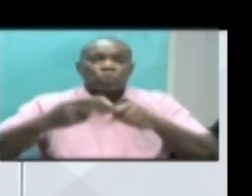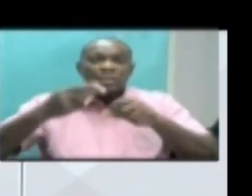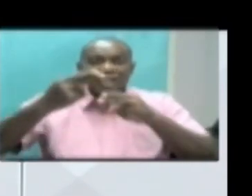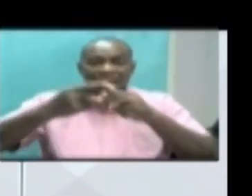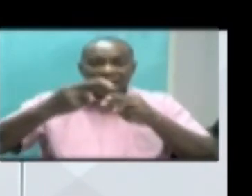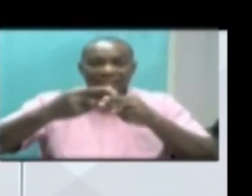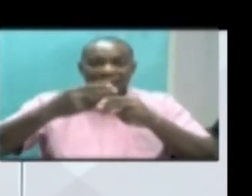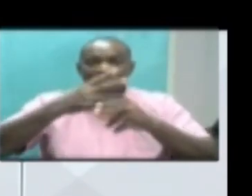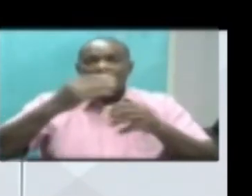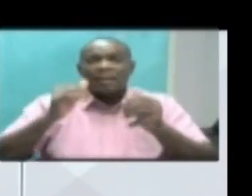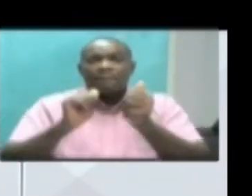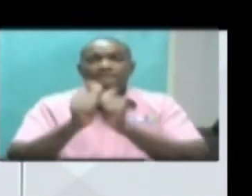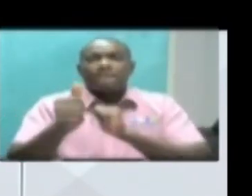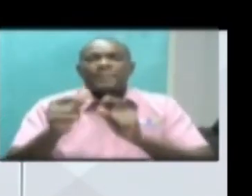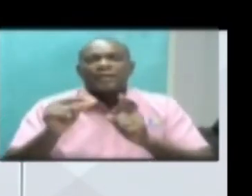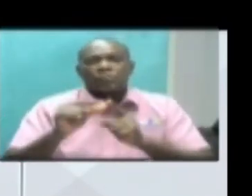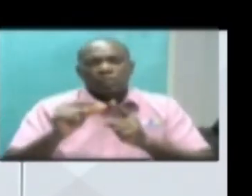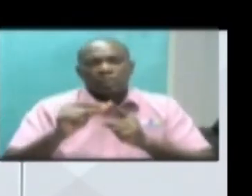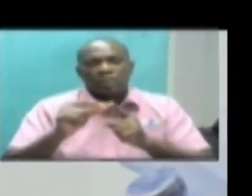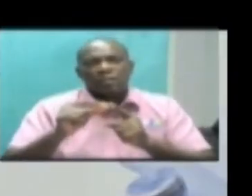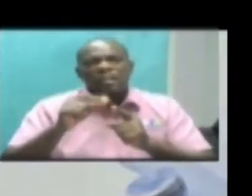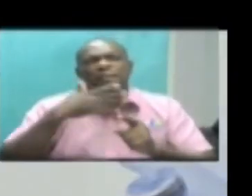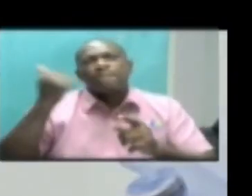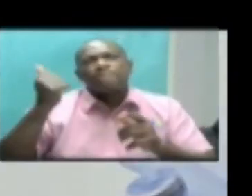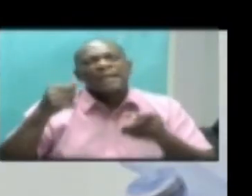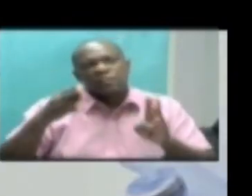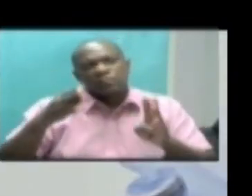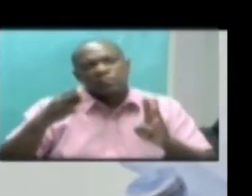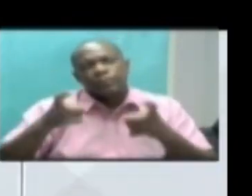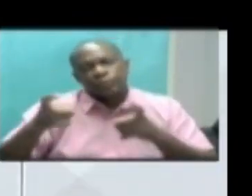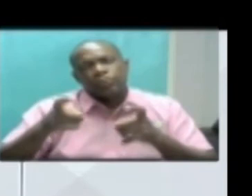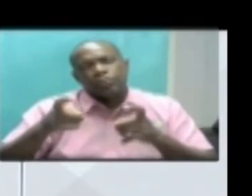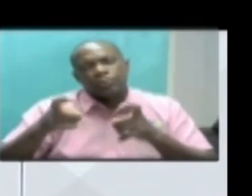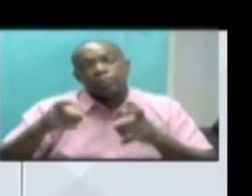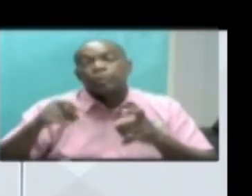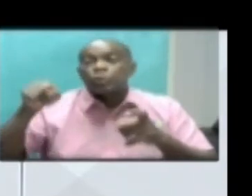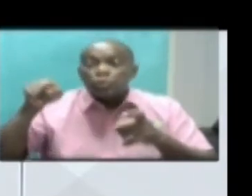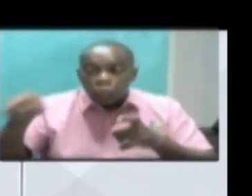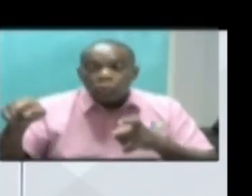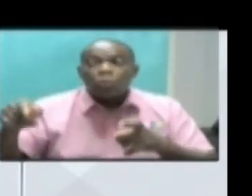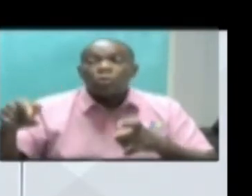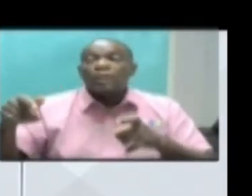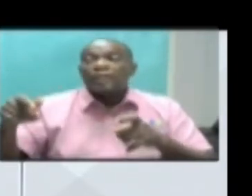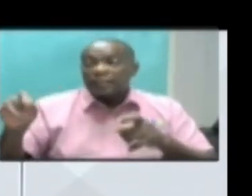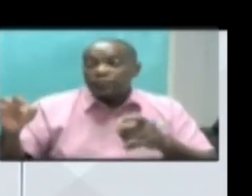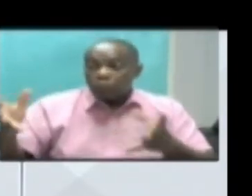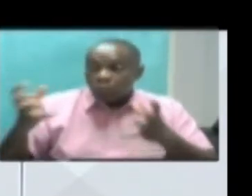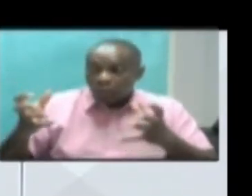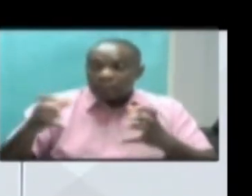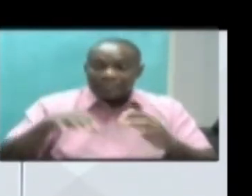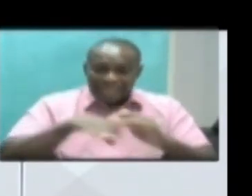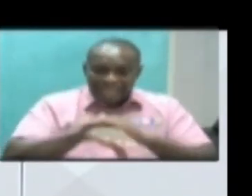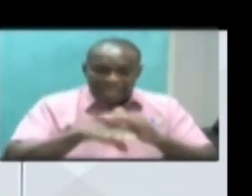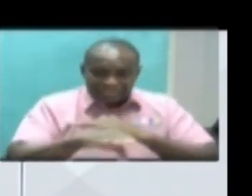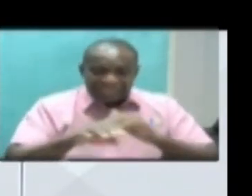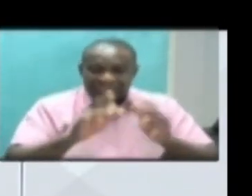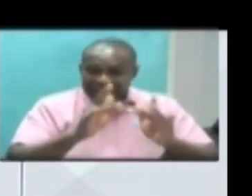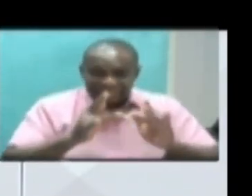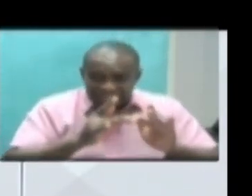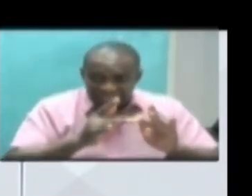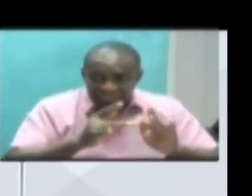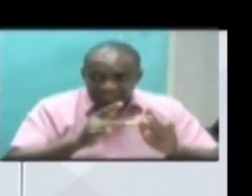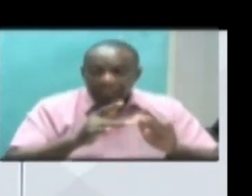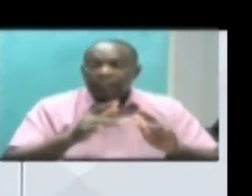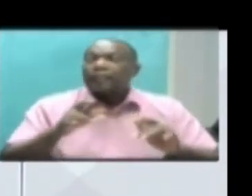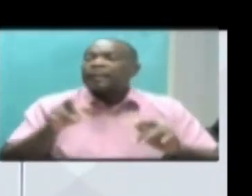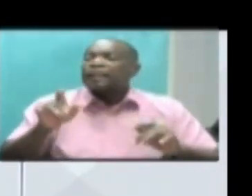screen time management right there at the router level. If you need to get into the device, each device platform, whether it is Android or iOS,